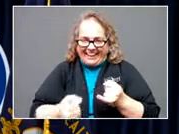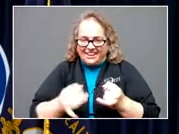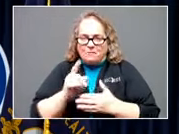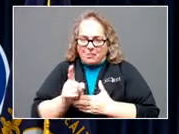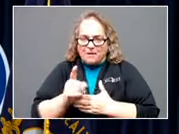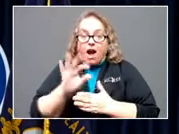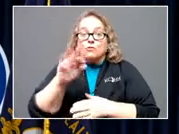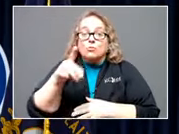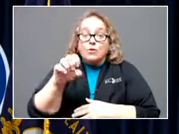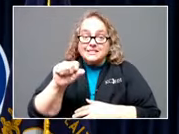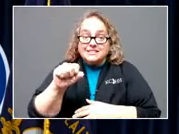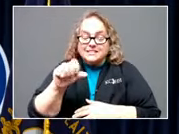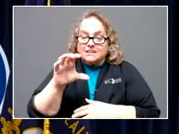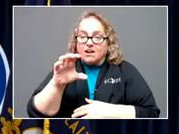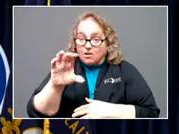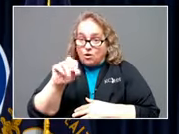Corinne, are you there?